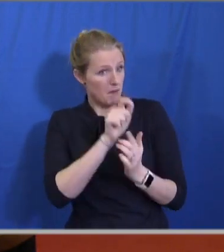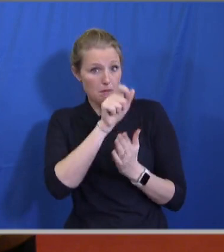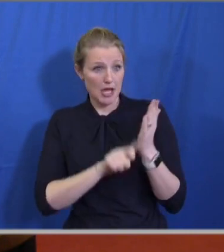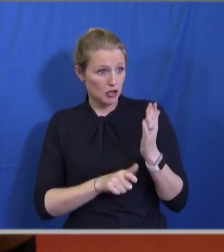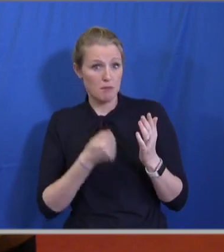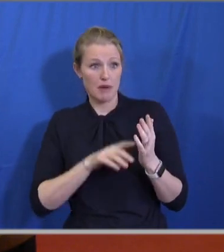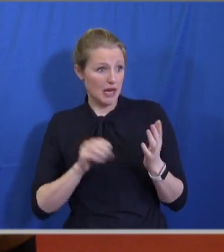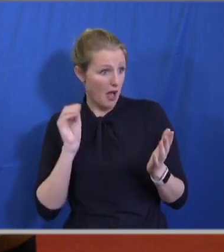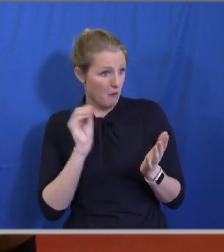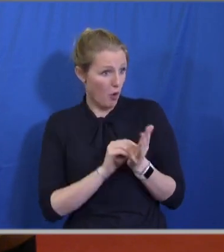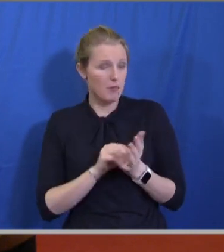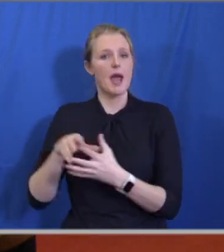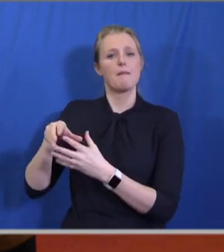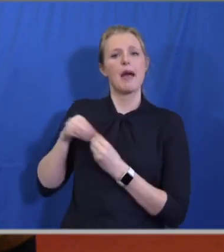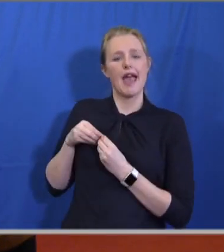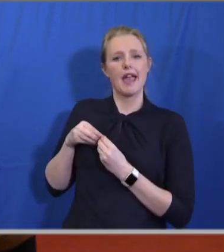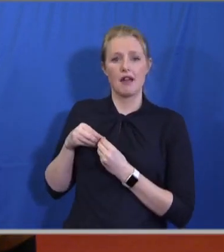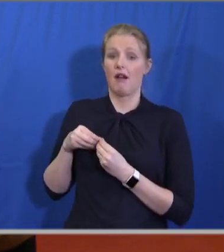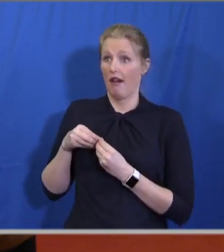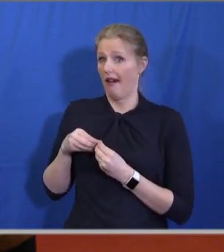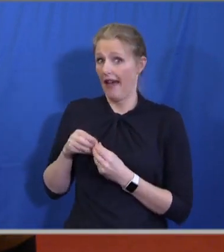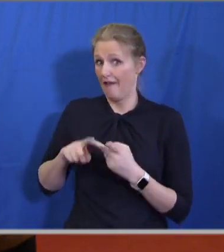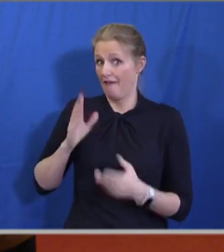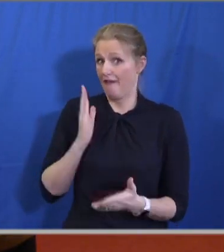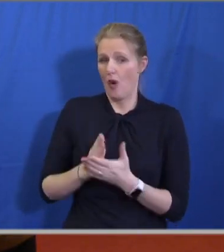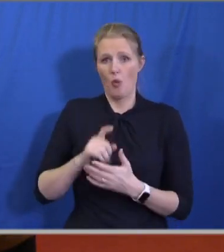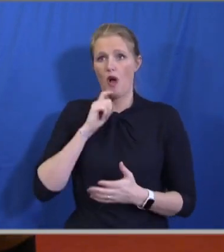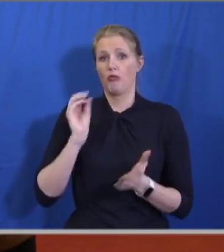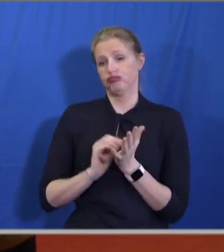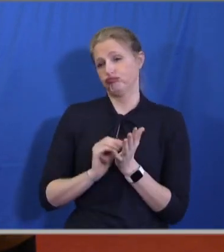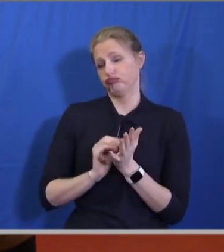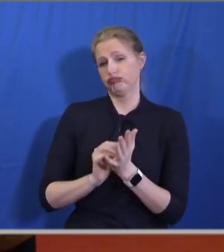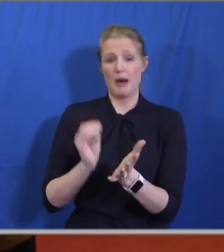Then appointments would come flowing in, I believe. Okay.